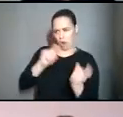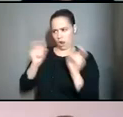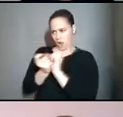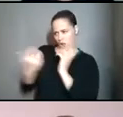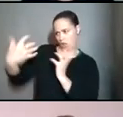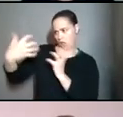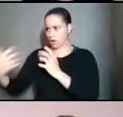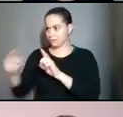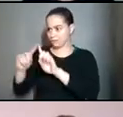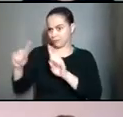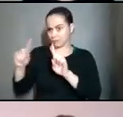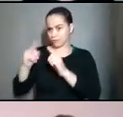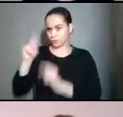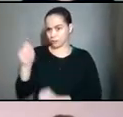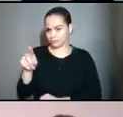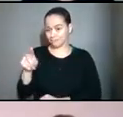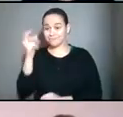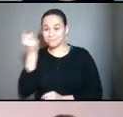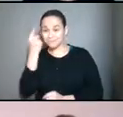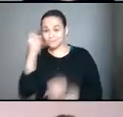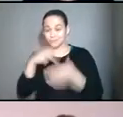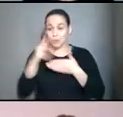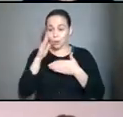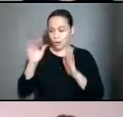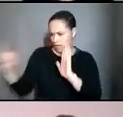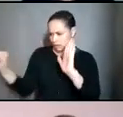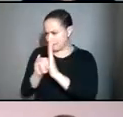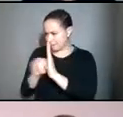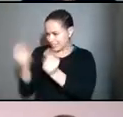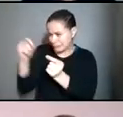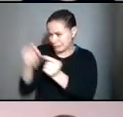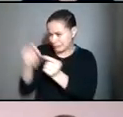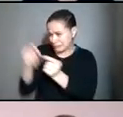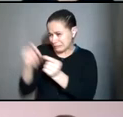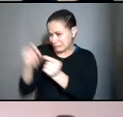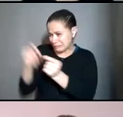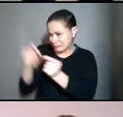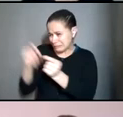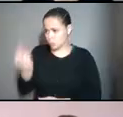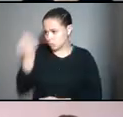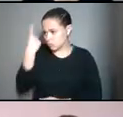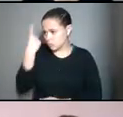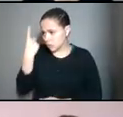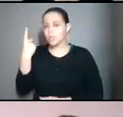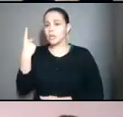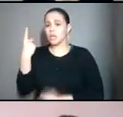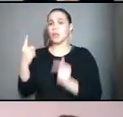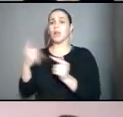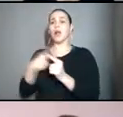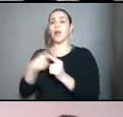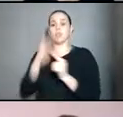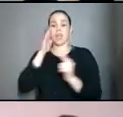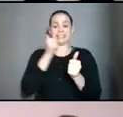responses. The program identifies the specific misconceptions and understandings and adjusts each question based